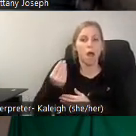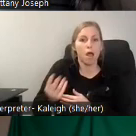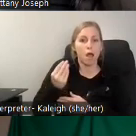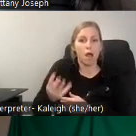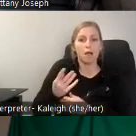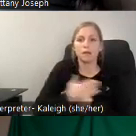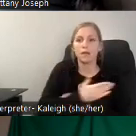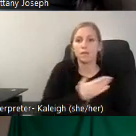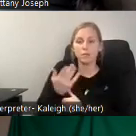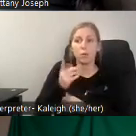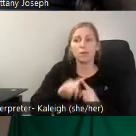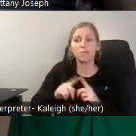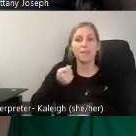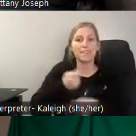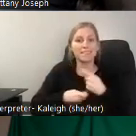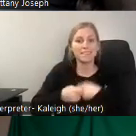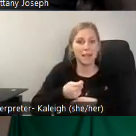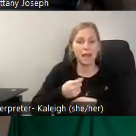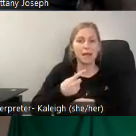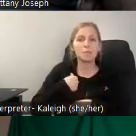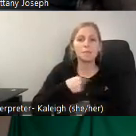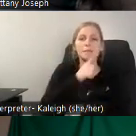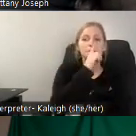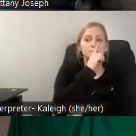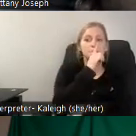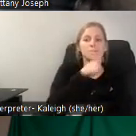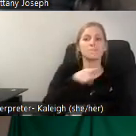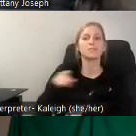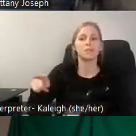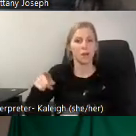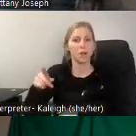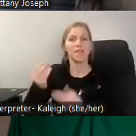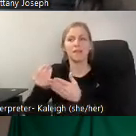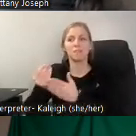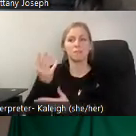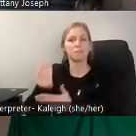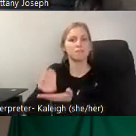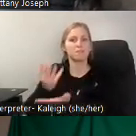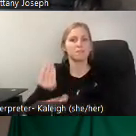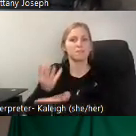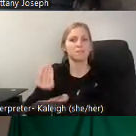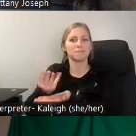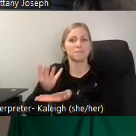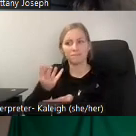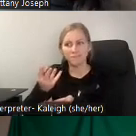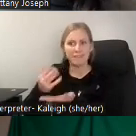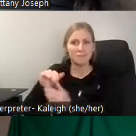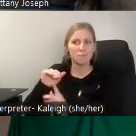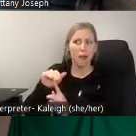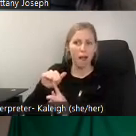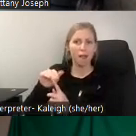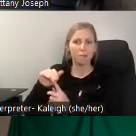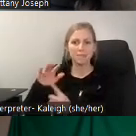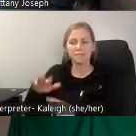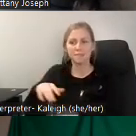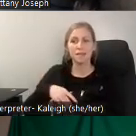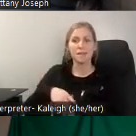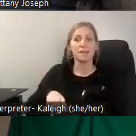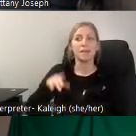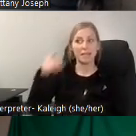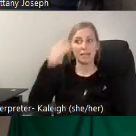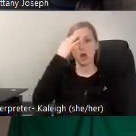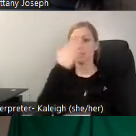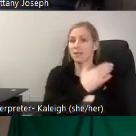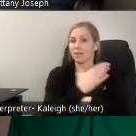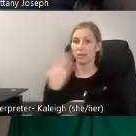instead he gets these prompts to his cell phone. And so he knows every morning I need to look at my phone and